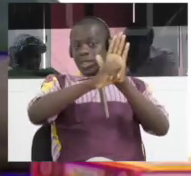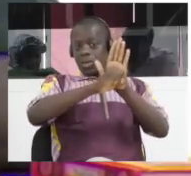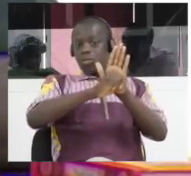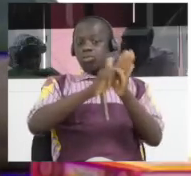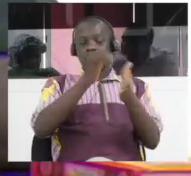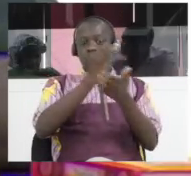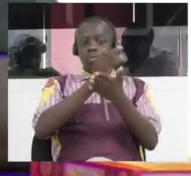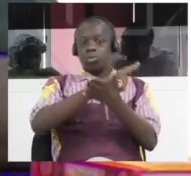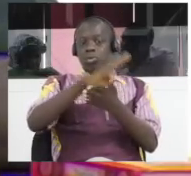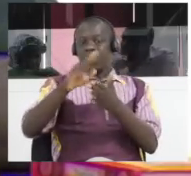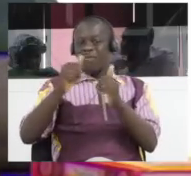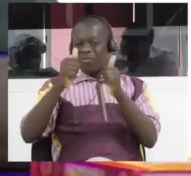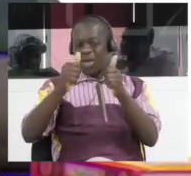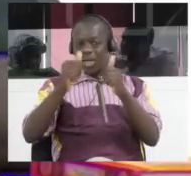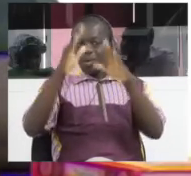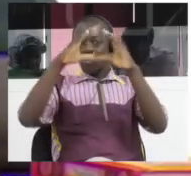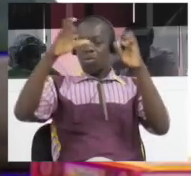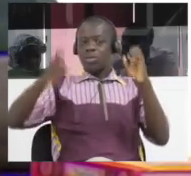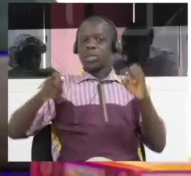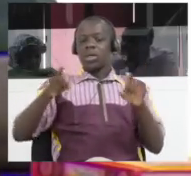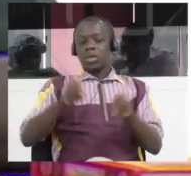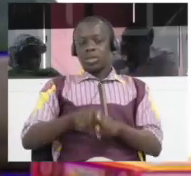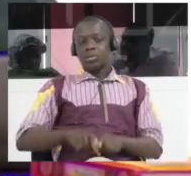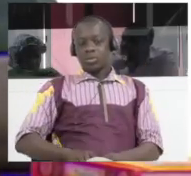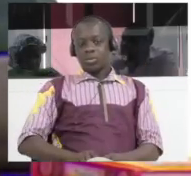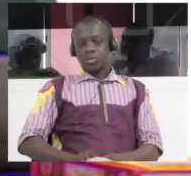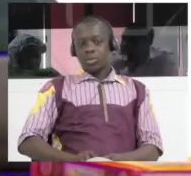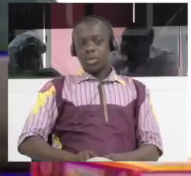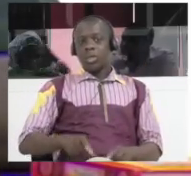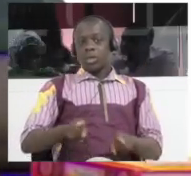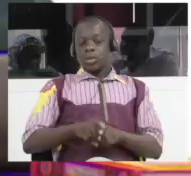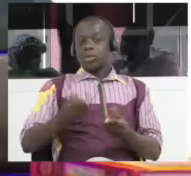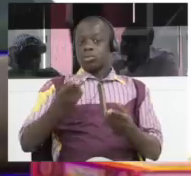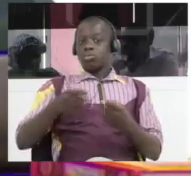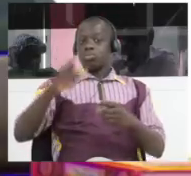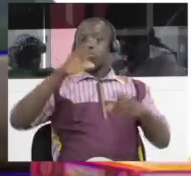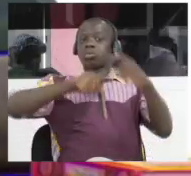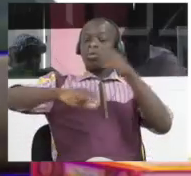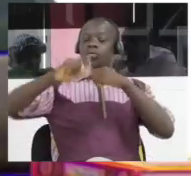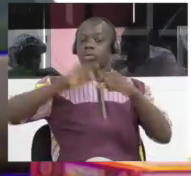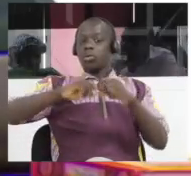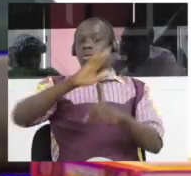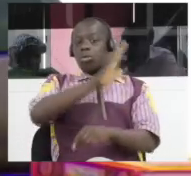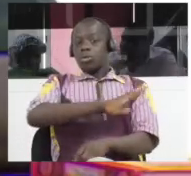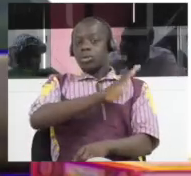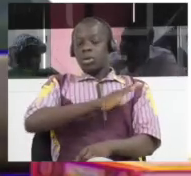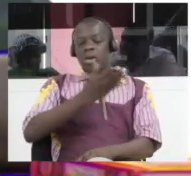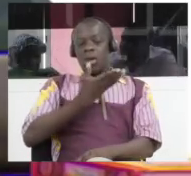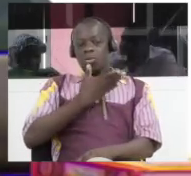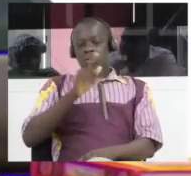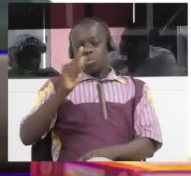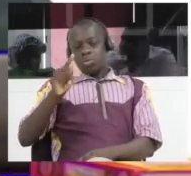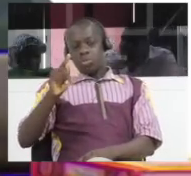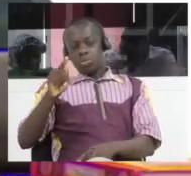standards, he was not a very fine-tuned officer. And then intellectually also, well, he